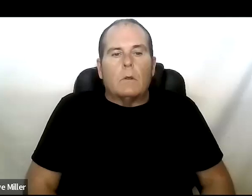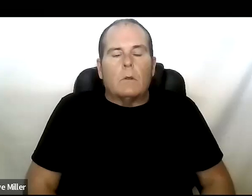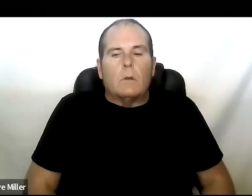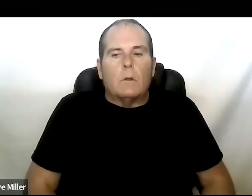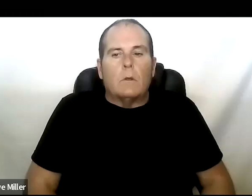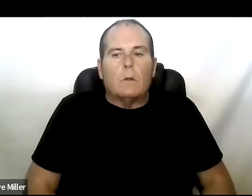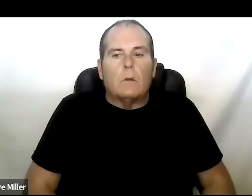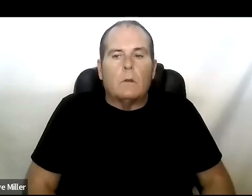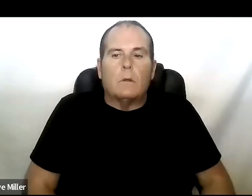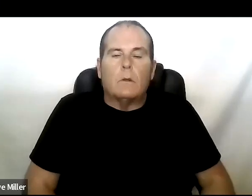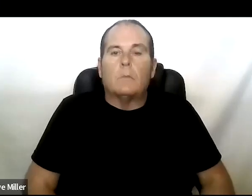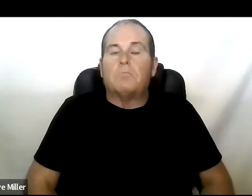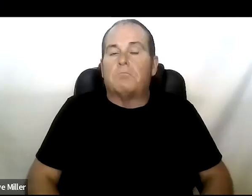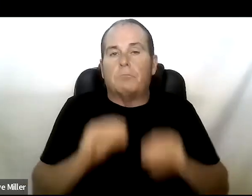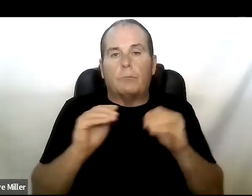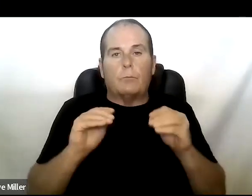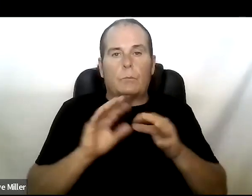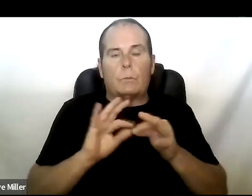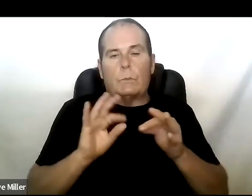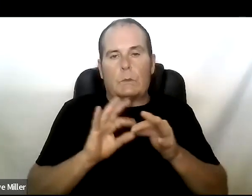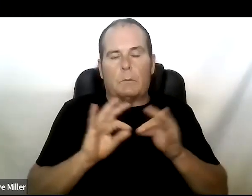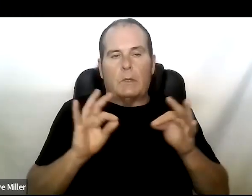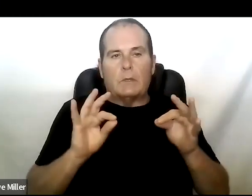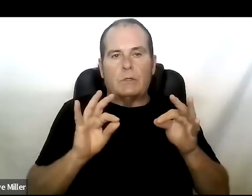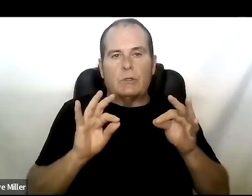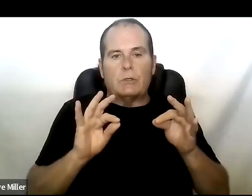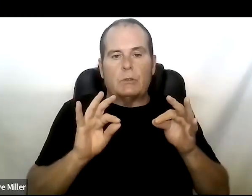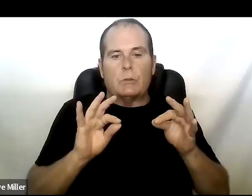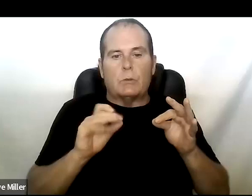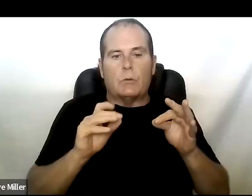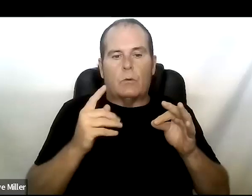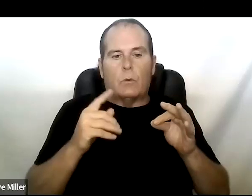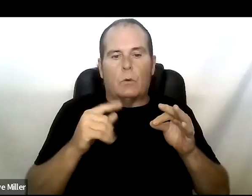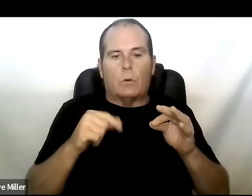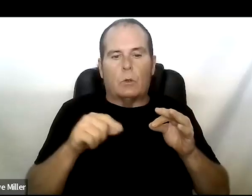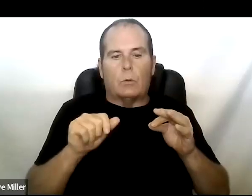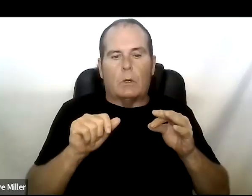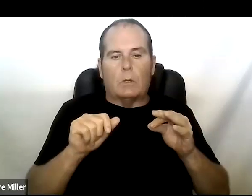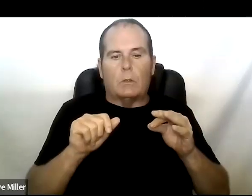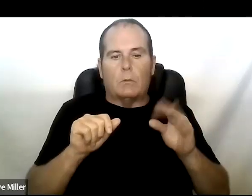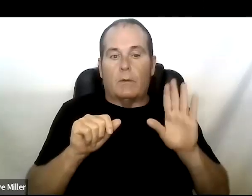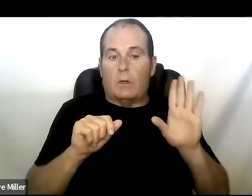There are no comments or Q&A. Oh, we have a hand raised.